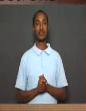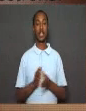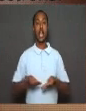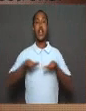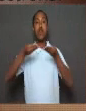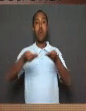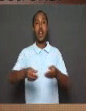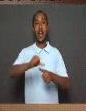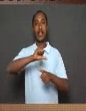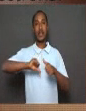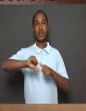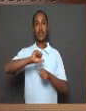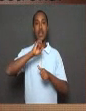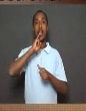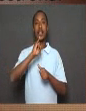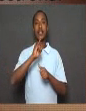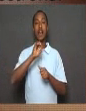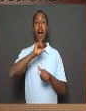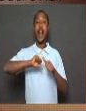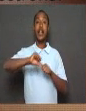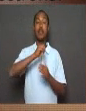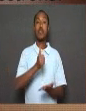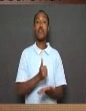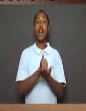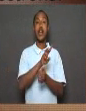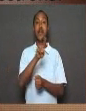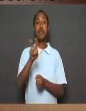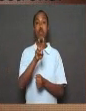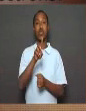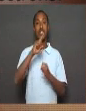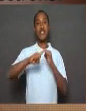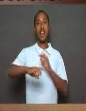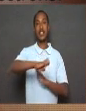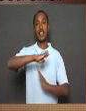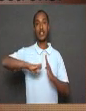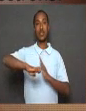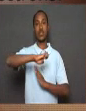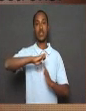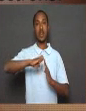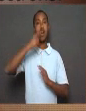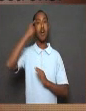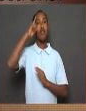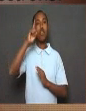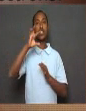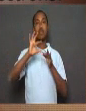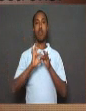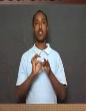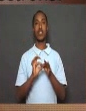donor atom is the atom that provides both of the valence electrons for the